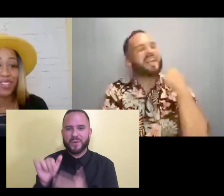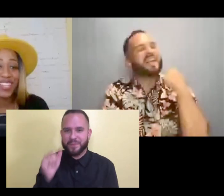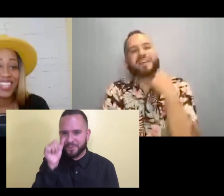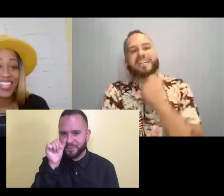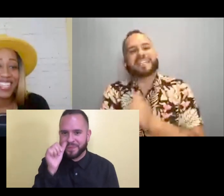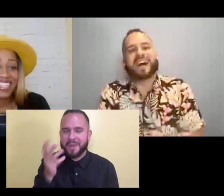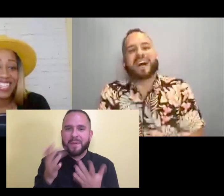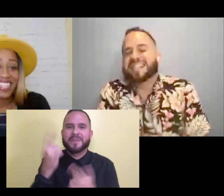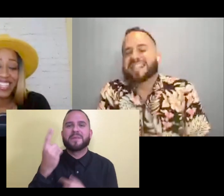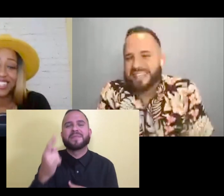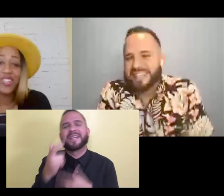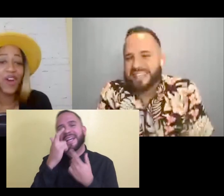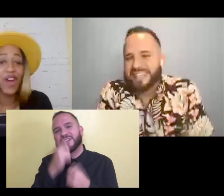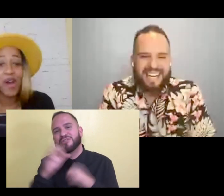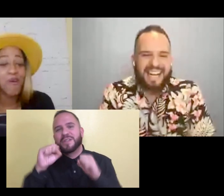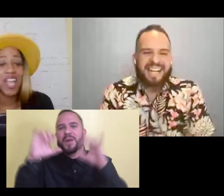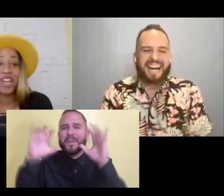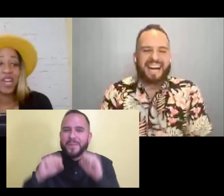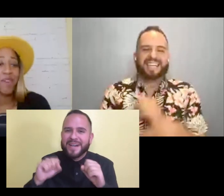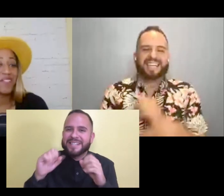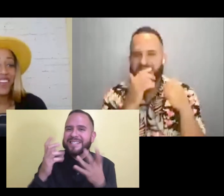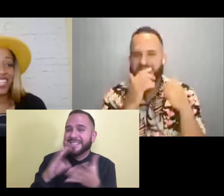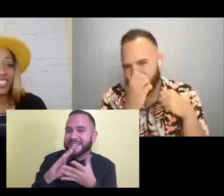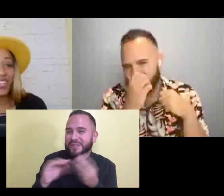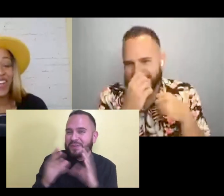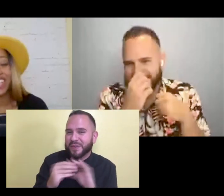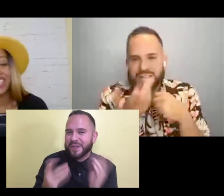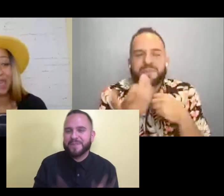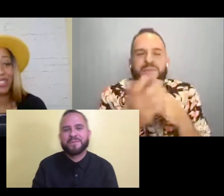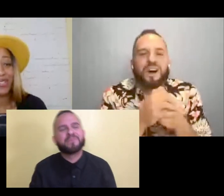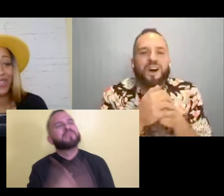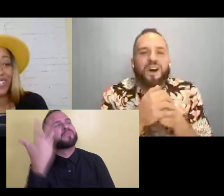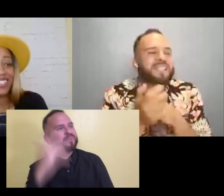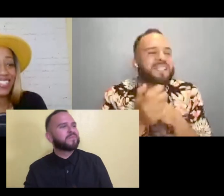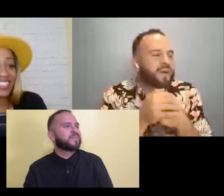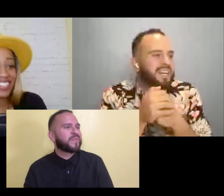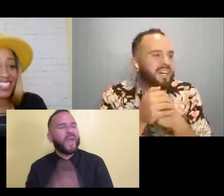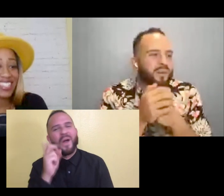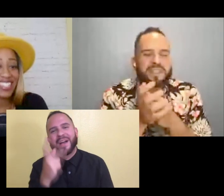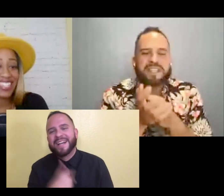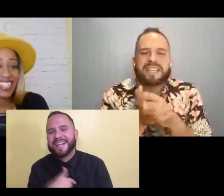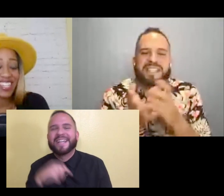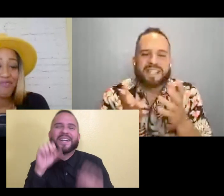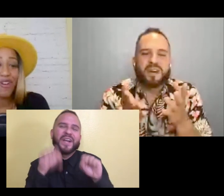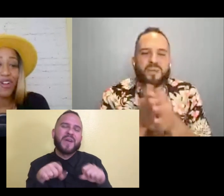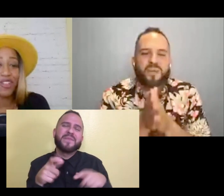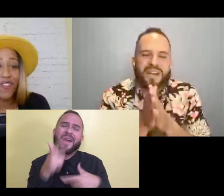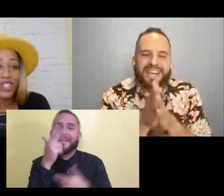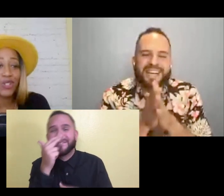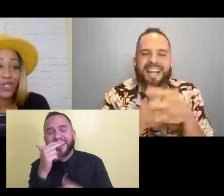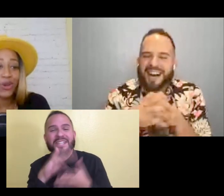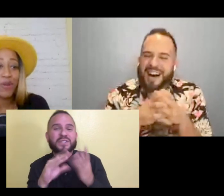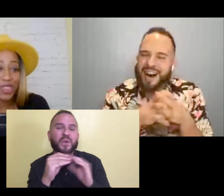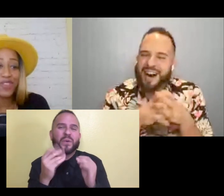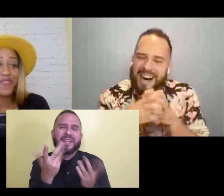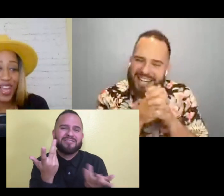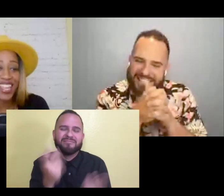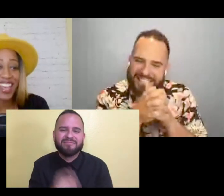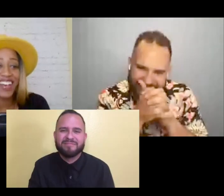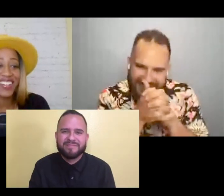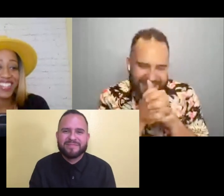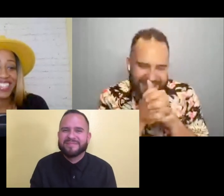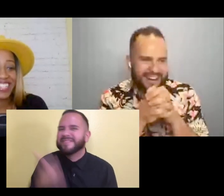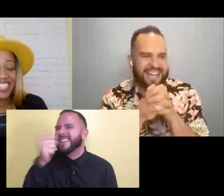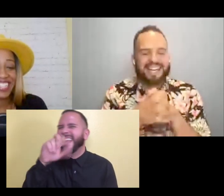So You know what? So I do. sure, or whatever. Yeah, It could be a funny no story, any type worries. of story. Okay, so one of the We're things going on a we're virtual gonna, tour with you right